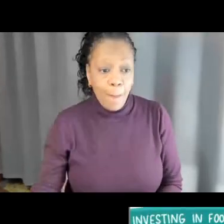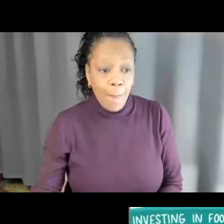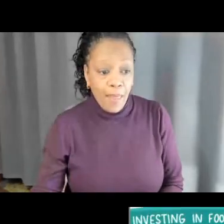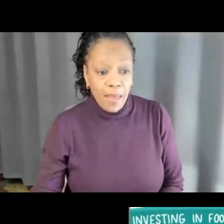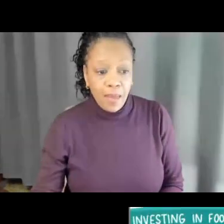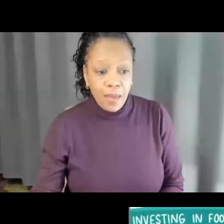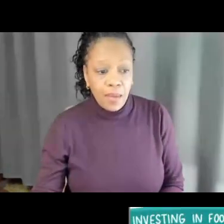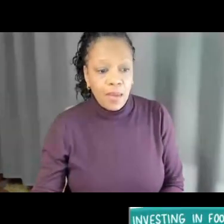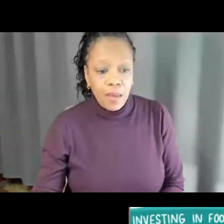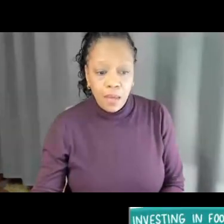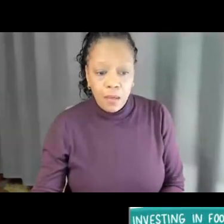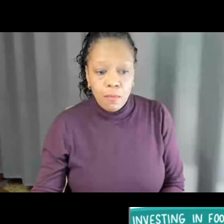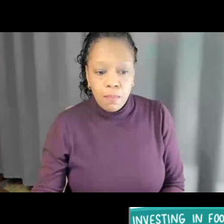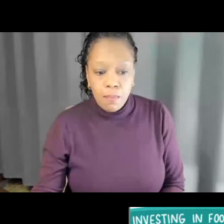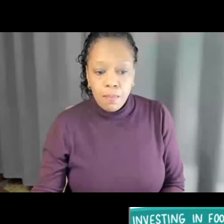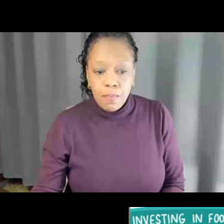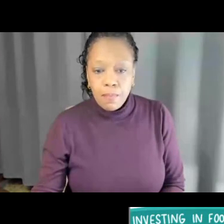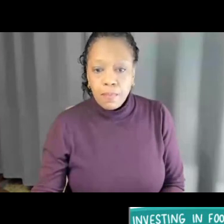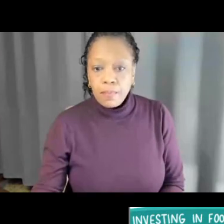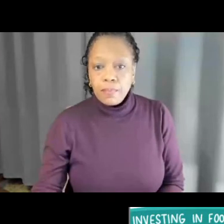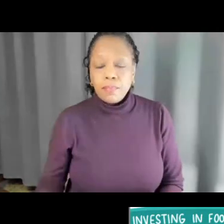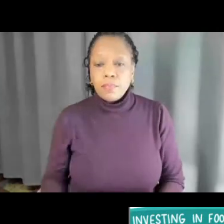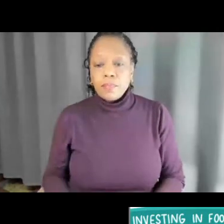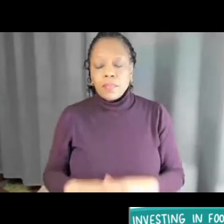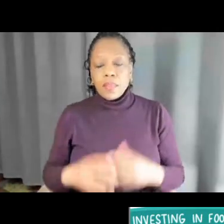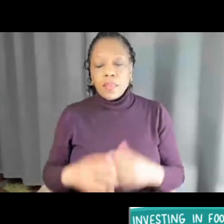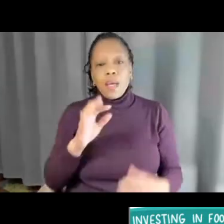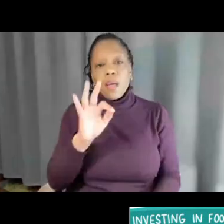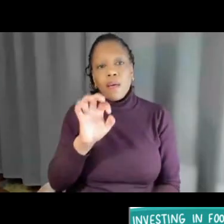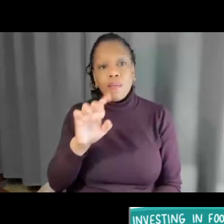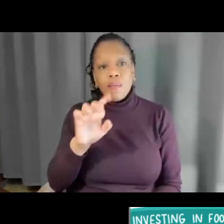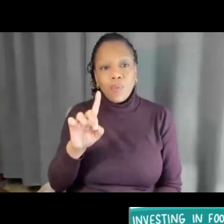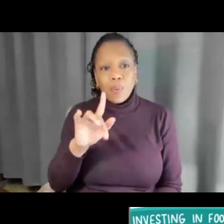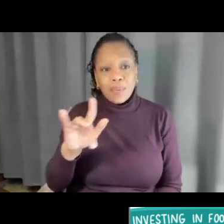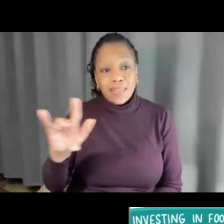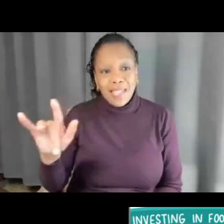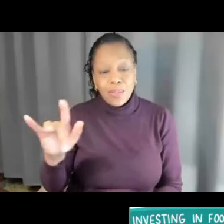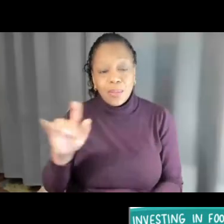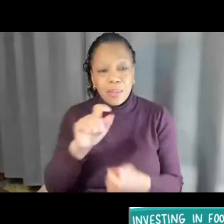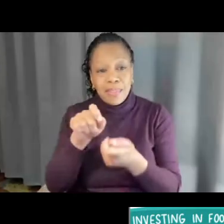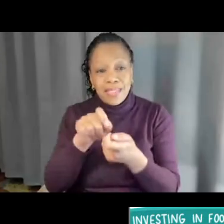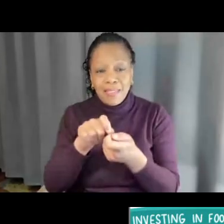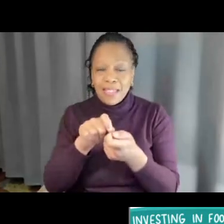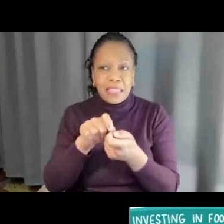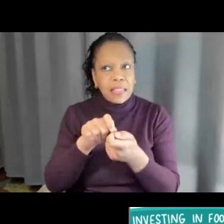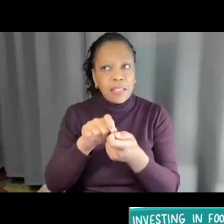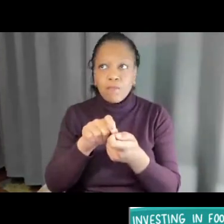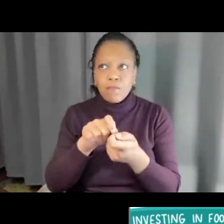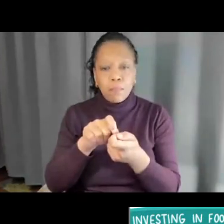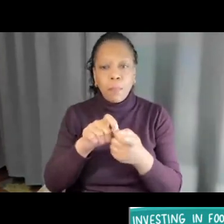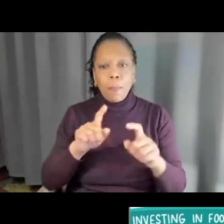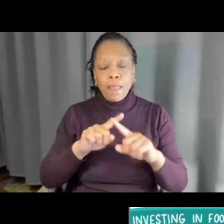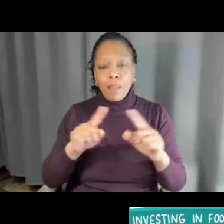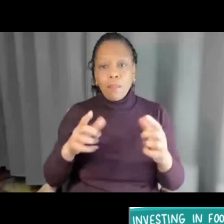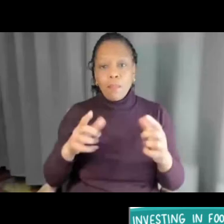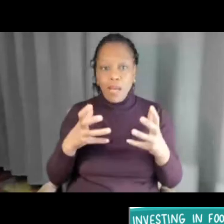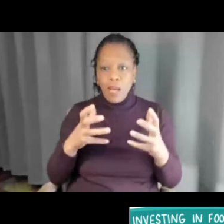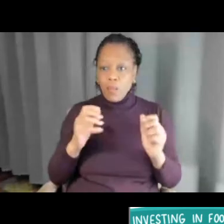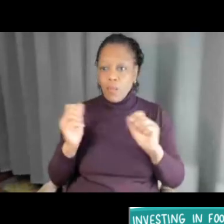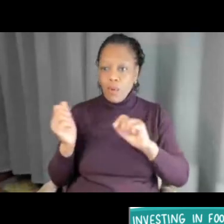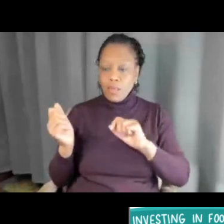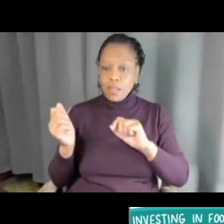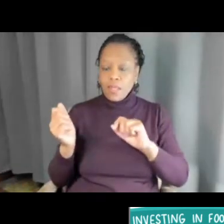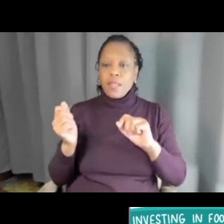Yeah, not specific towards food deserts per se, but I do want all of our viewers to